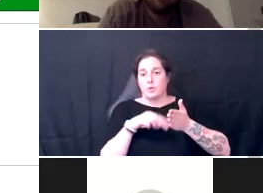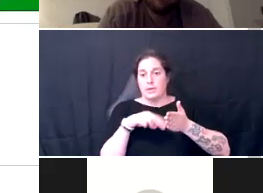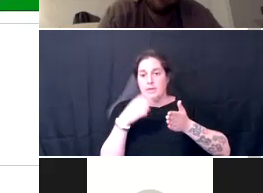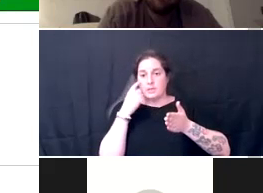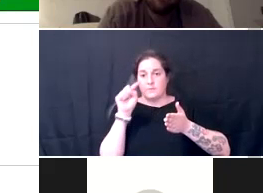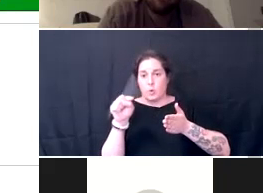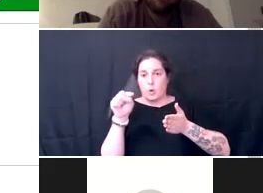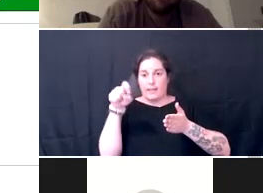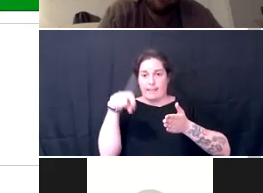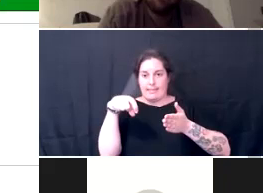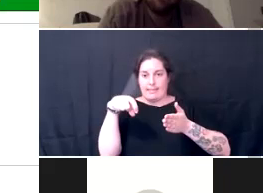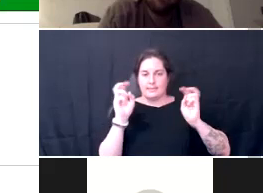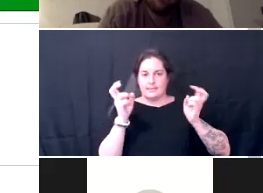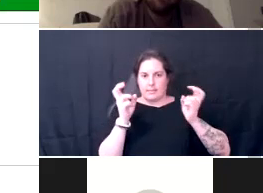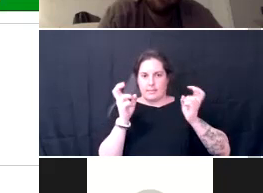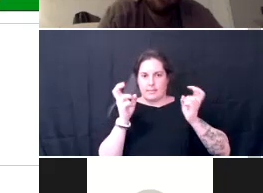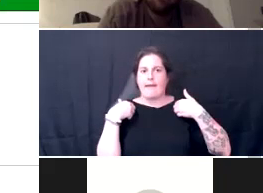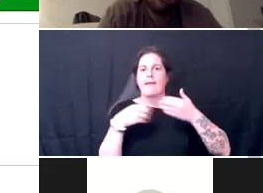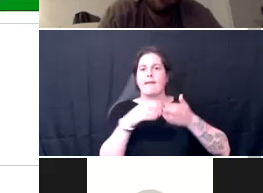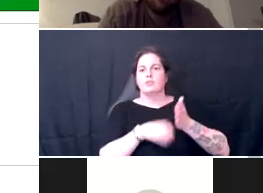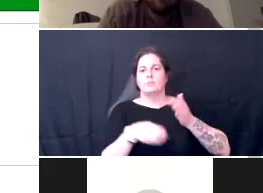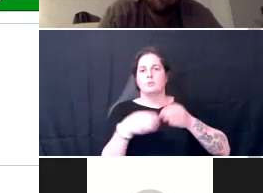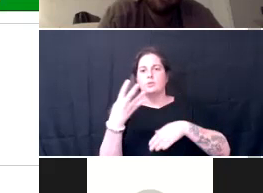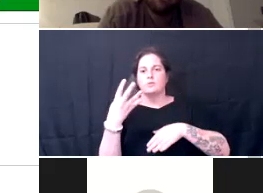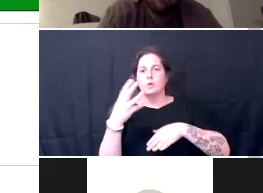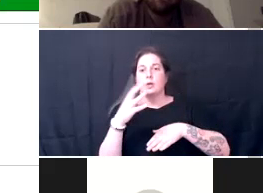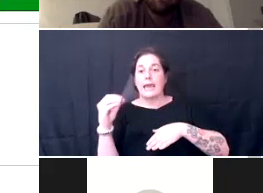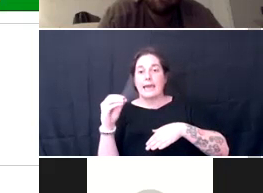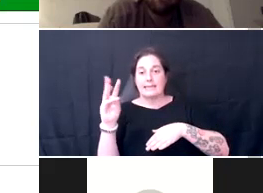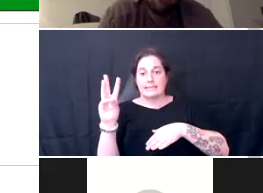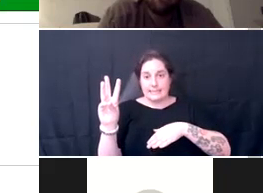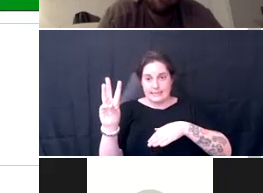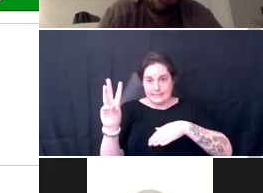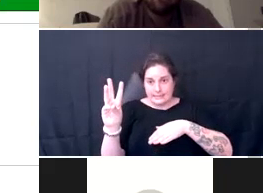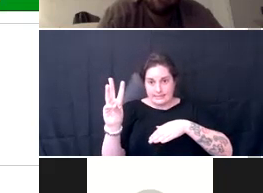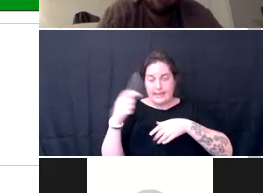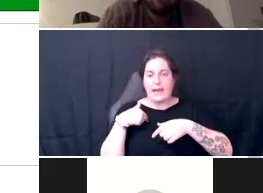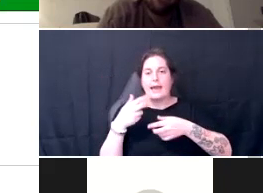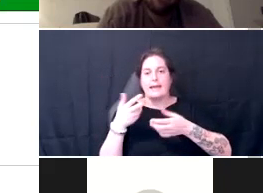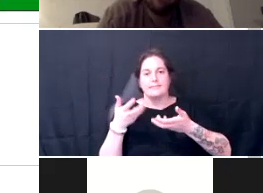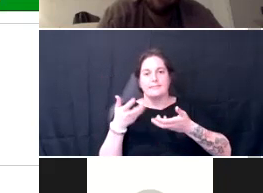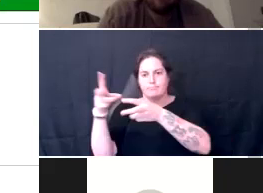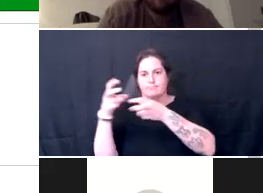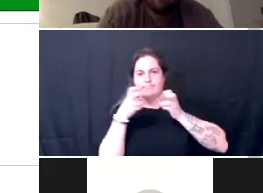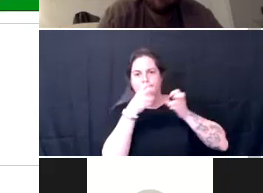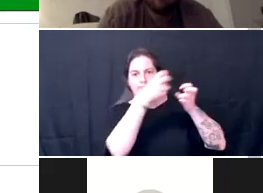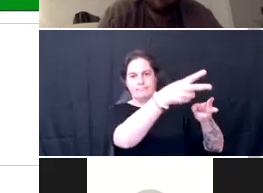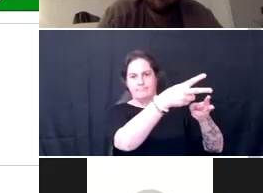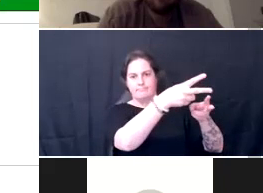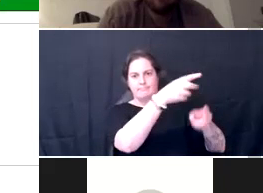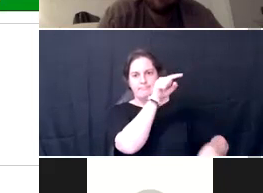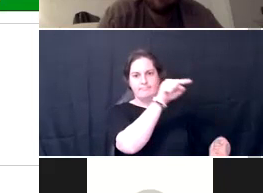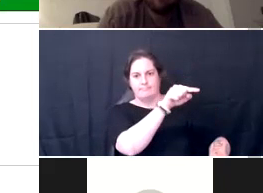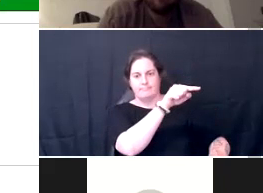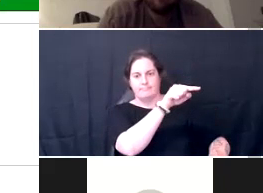you have chapters 4 and 6 in the textbook. I pulled those out, put them right here because they relate to